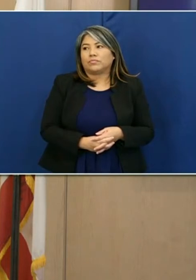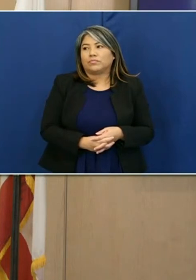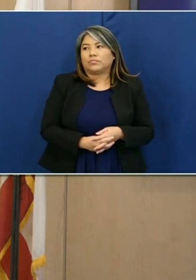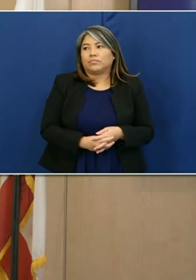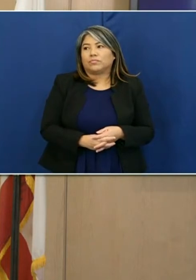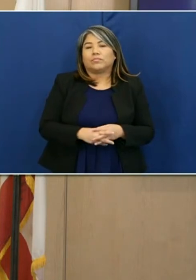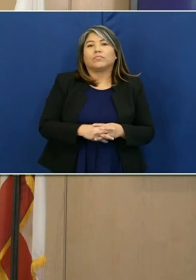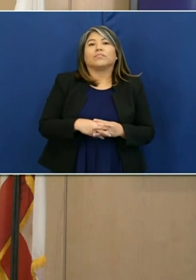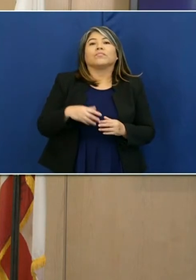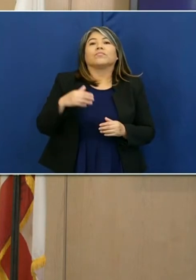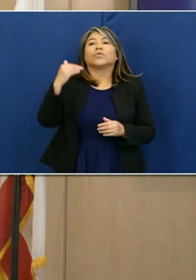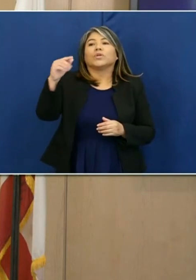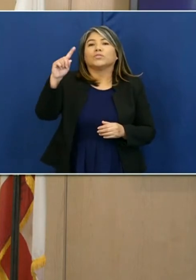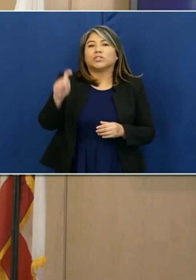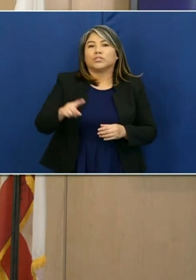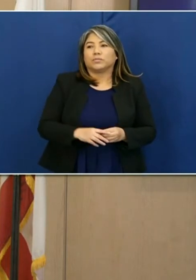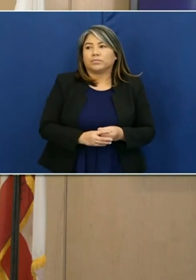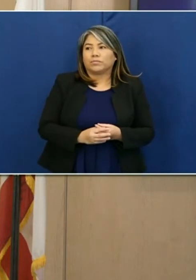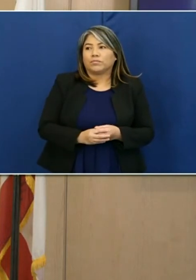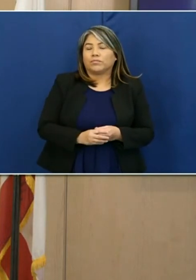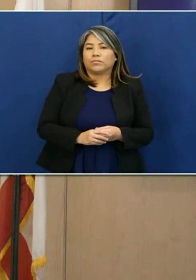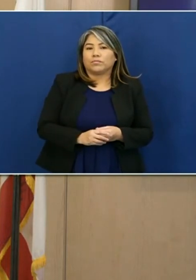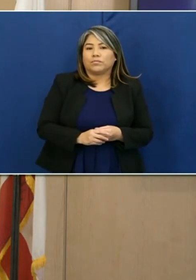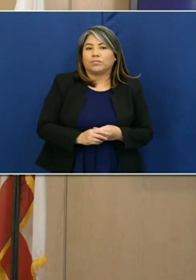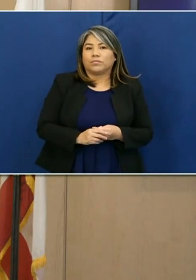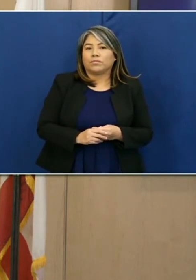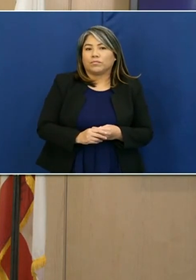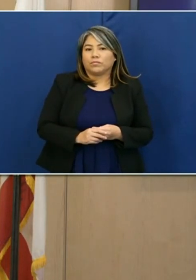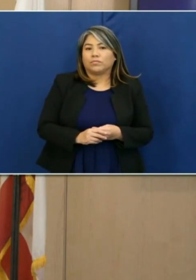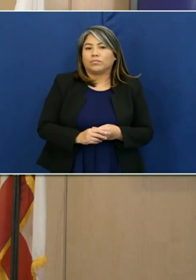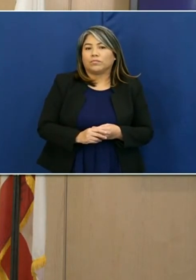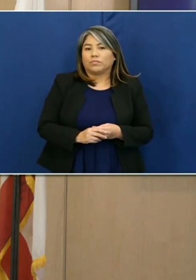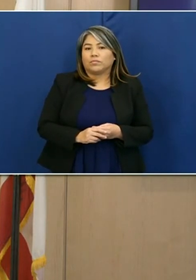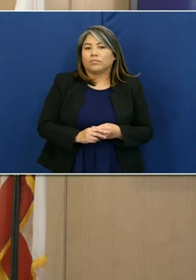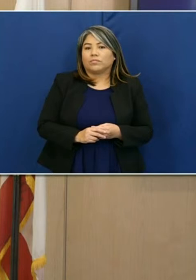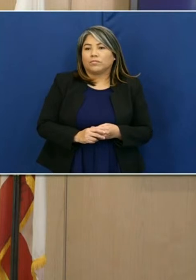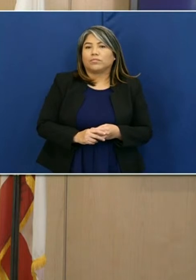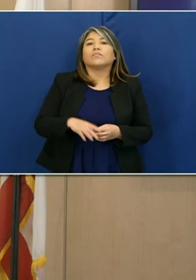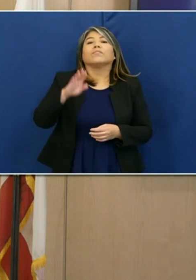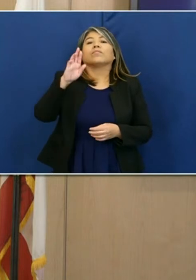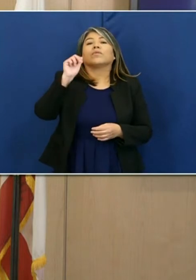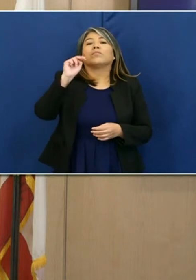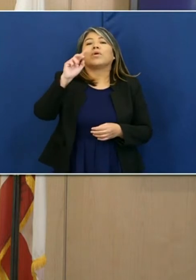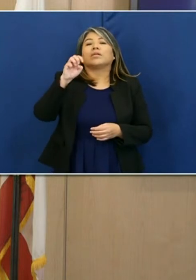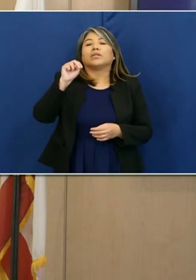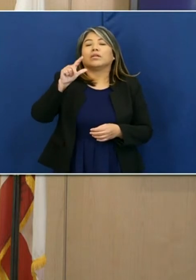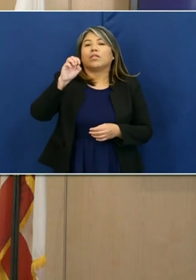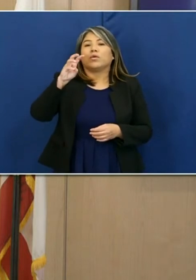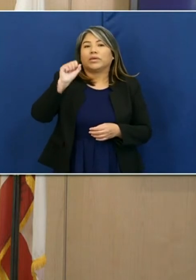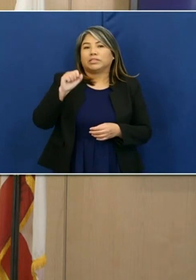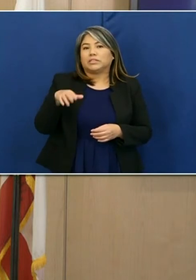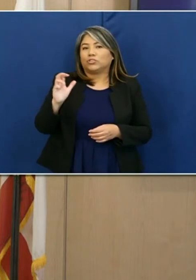Okay, we'll go to the next question. The next call is from Brandon Lewis with Channel 8.